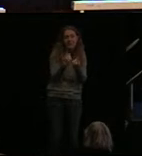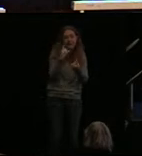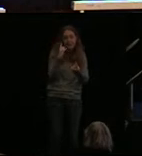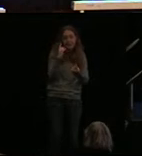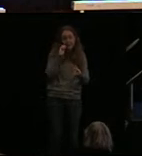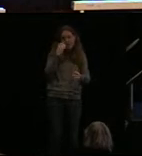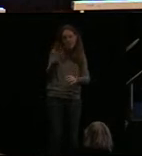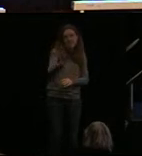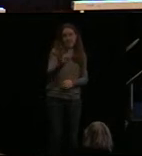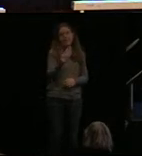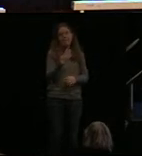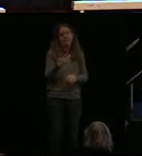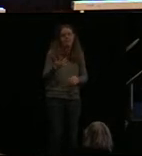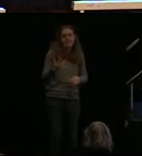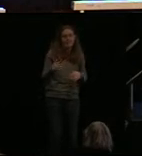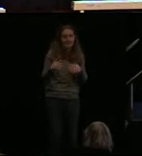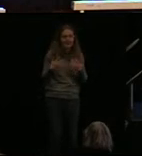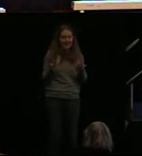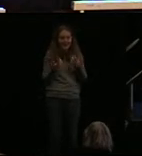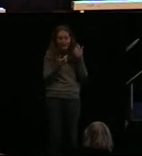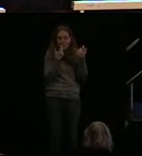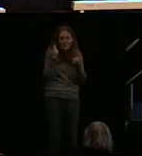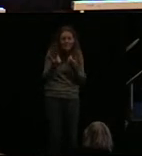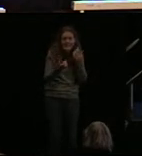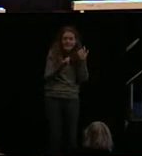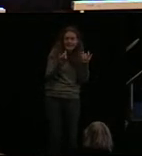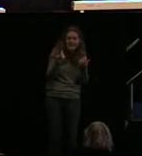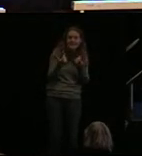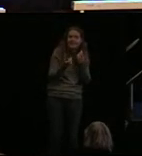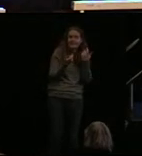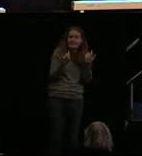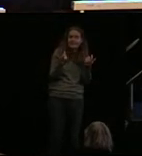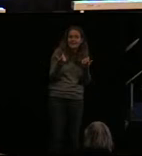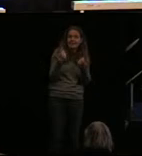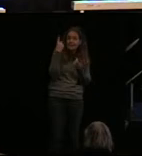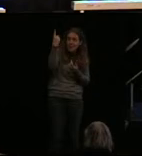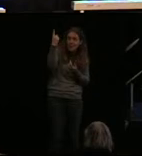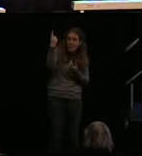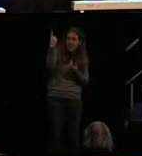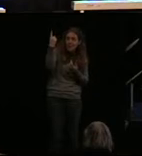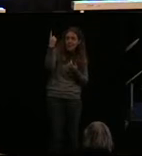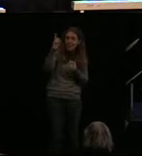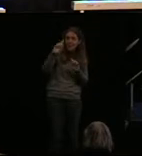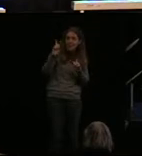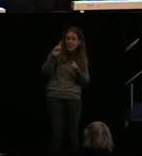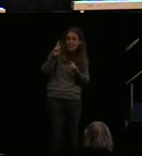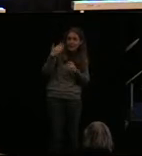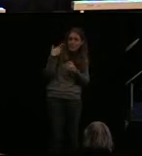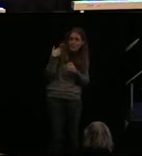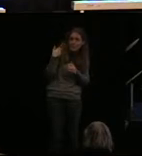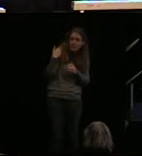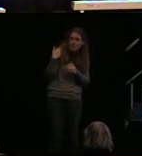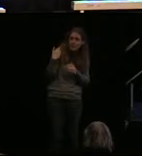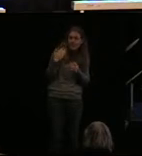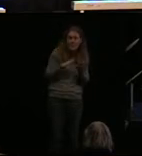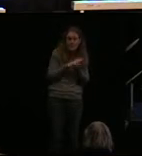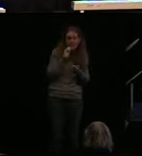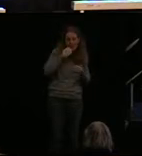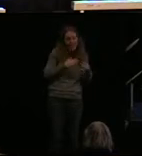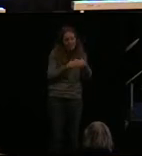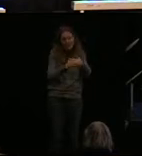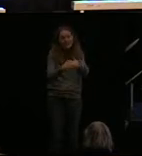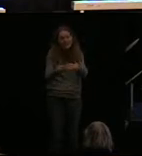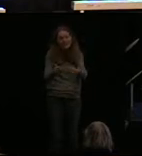our way. And particularly if we're seeking after God and what he's calling us to, there will be